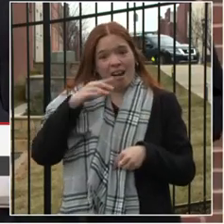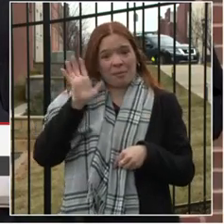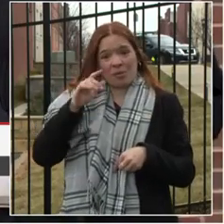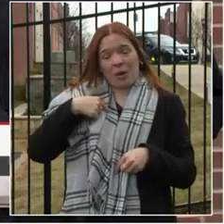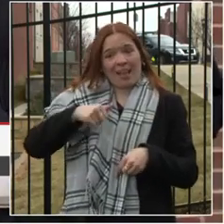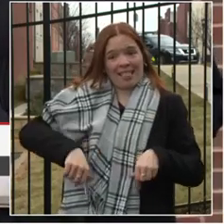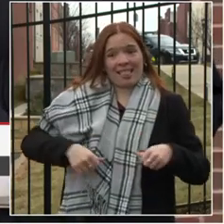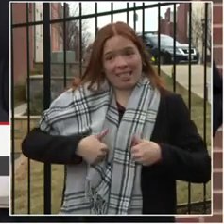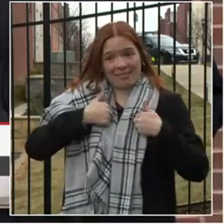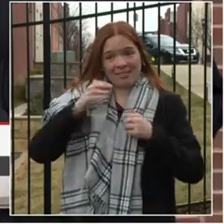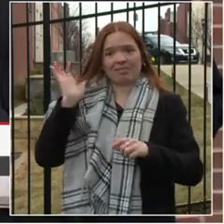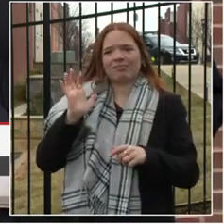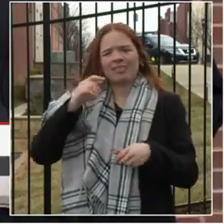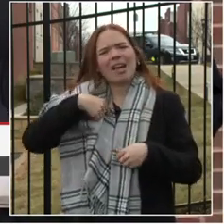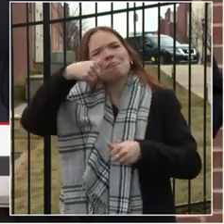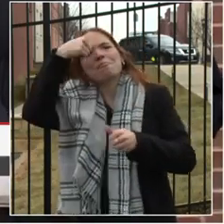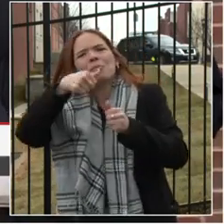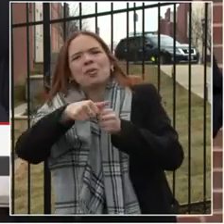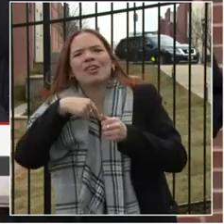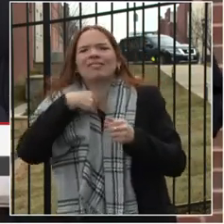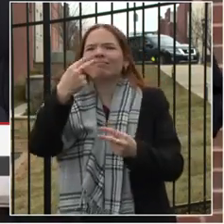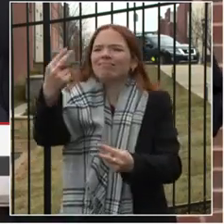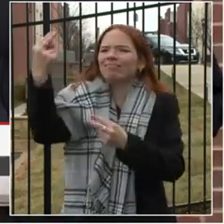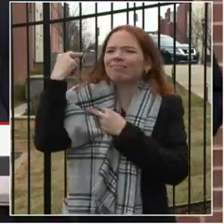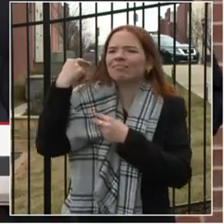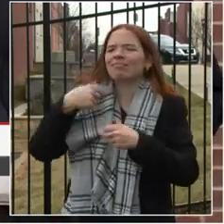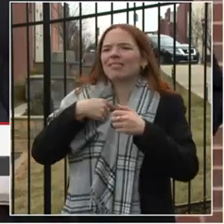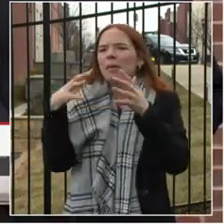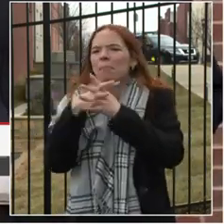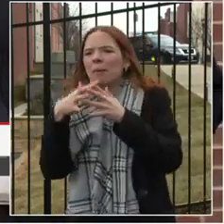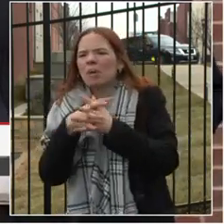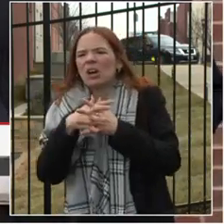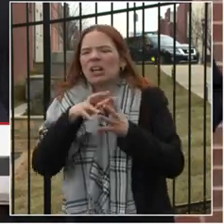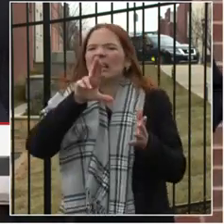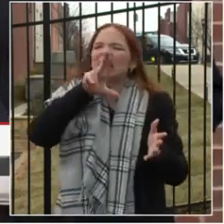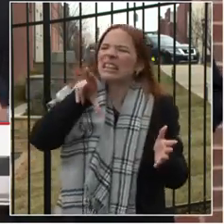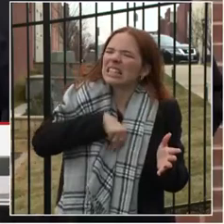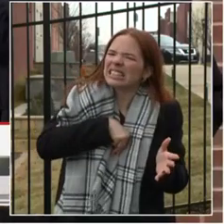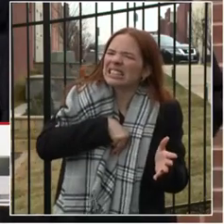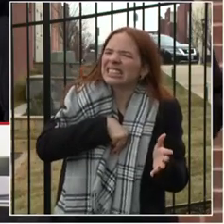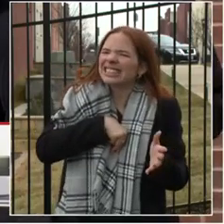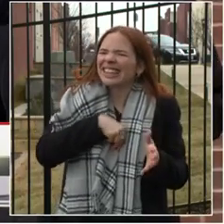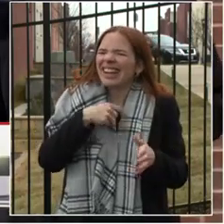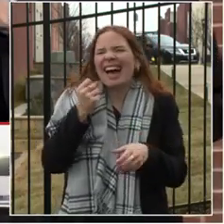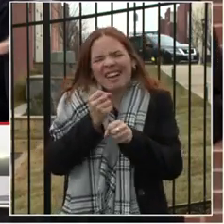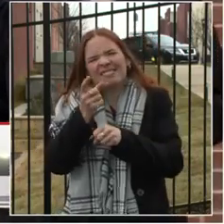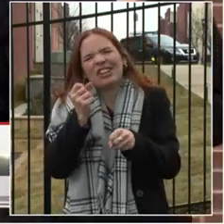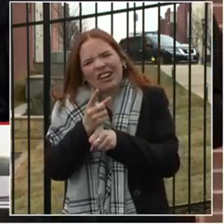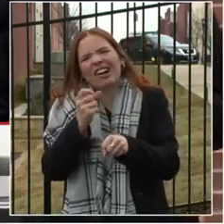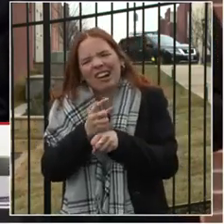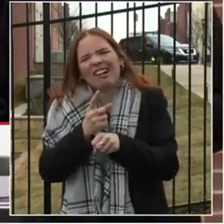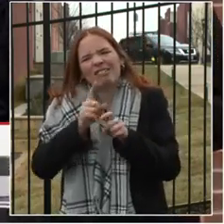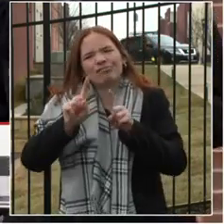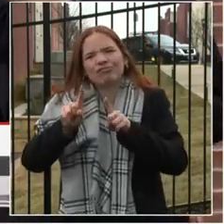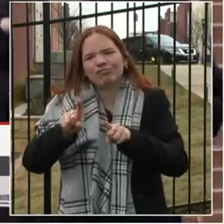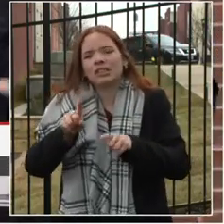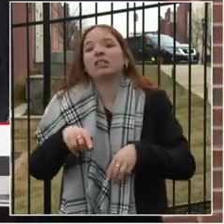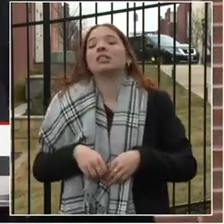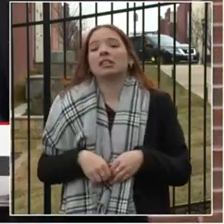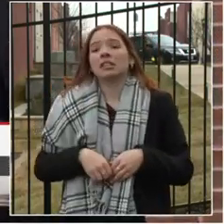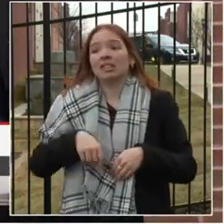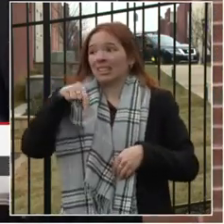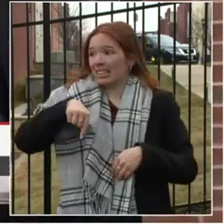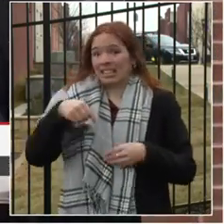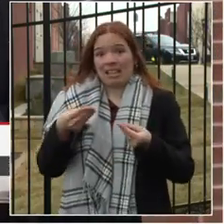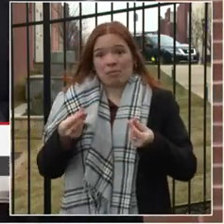playing football at least every Thanksgiving, but probably more frequently than that, on the land around these